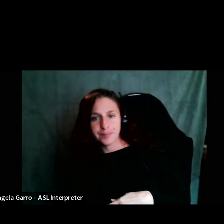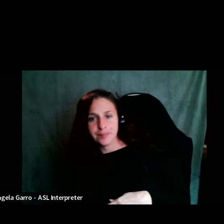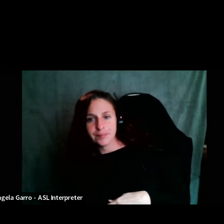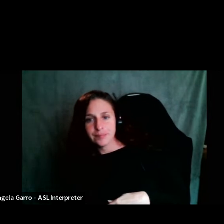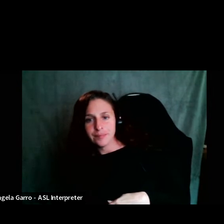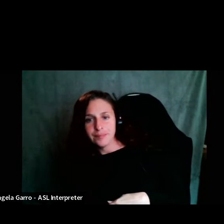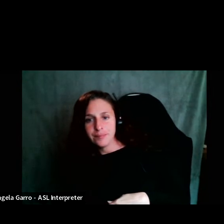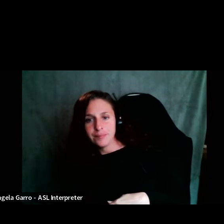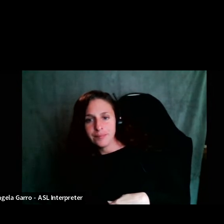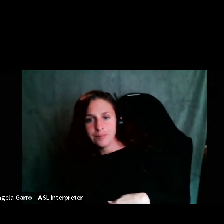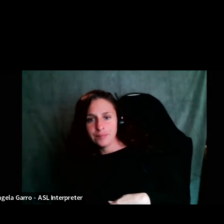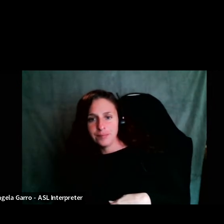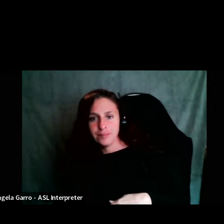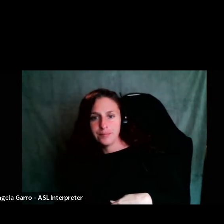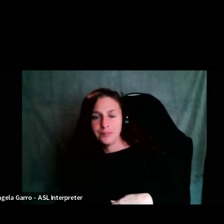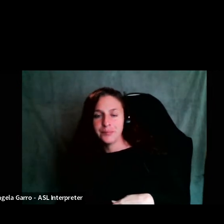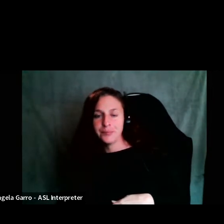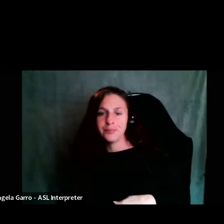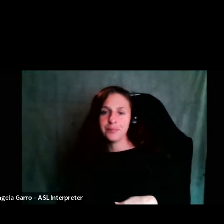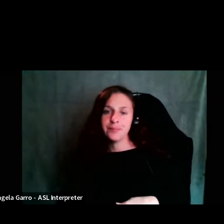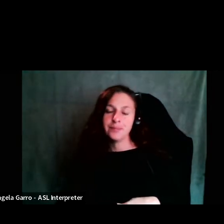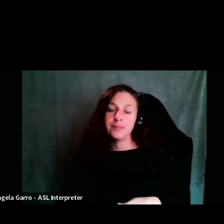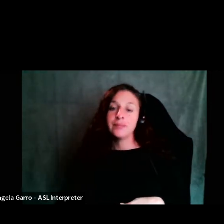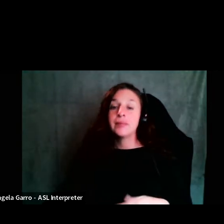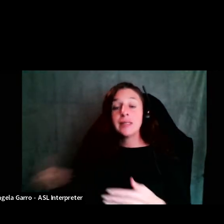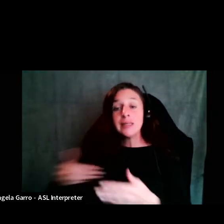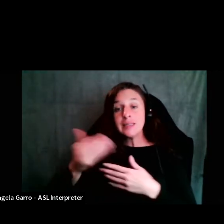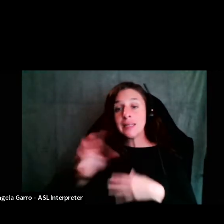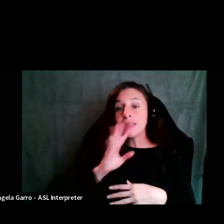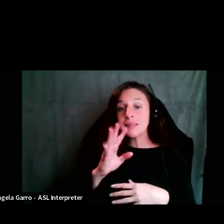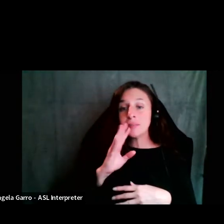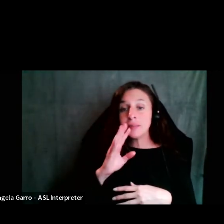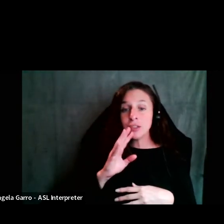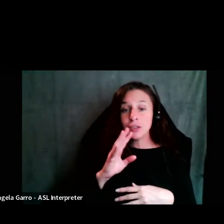Our next speaker is Mutia Omari.